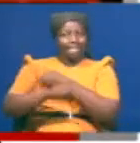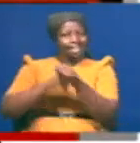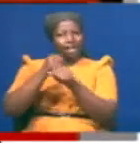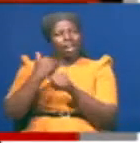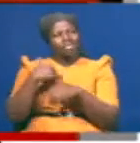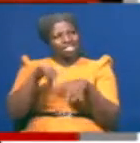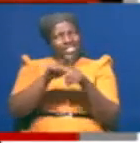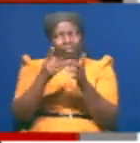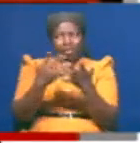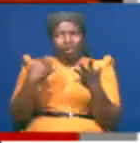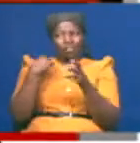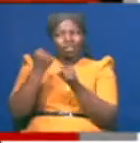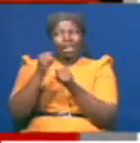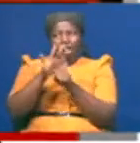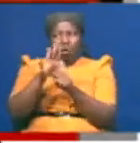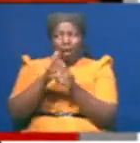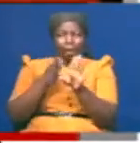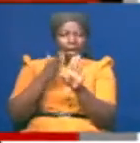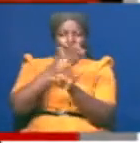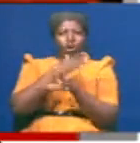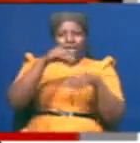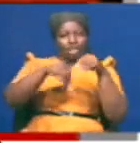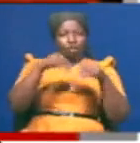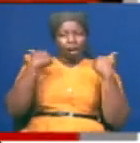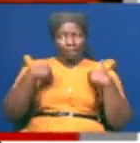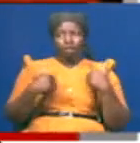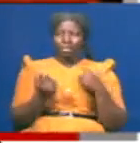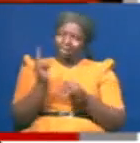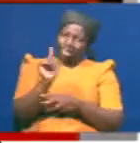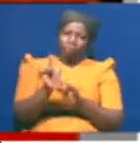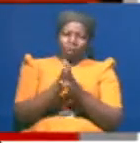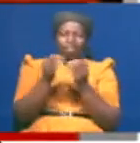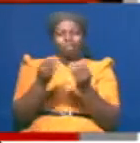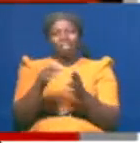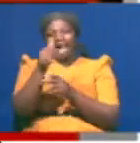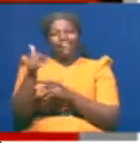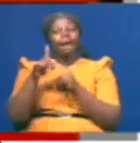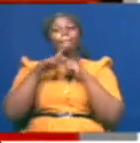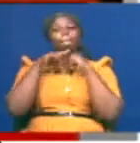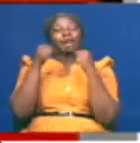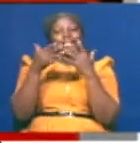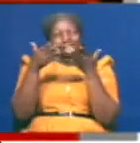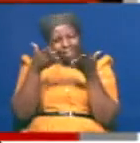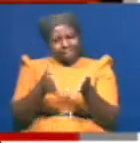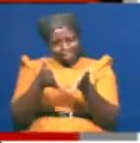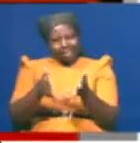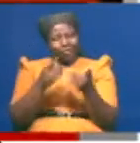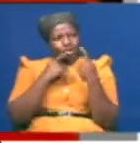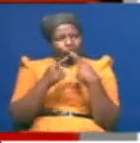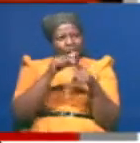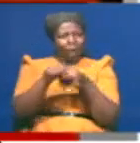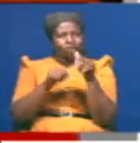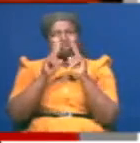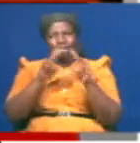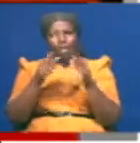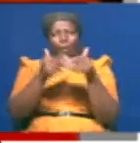a lot. Before election, I was here with many clergy here. We talked about peace before, during, and after